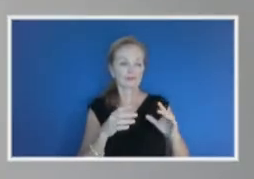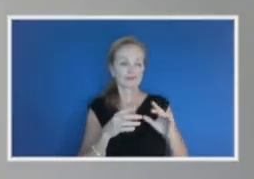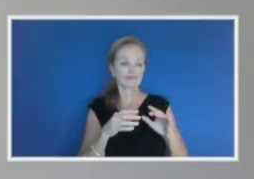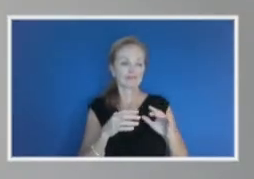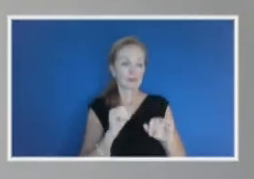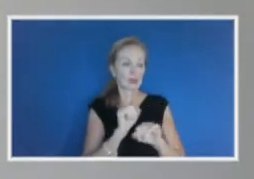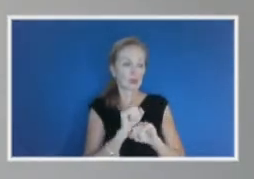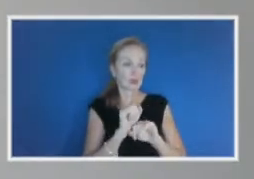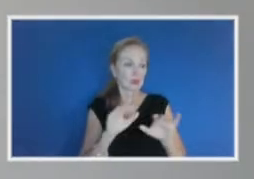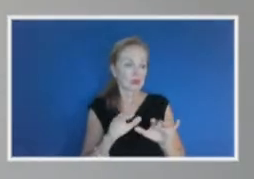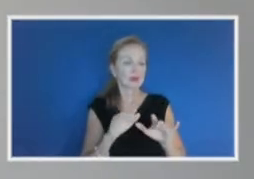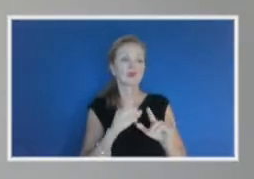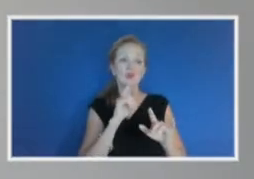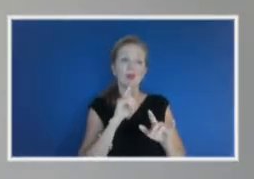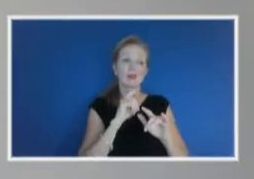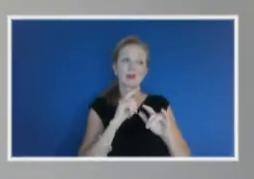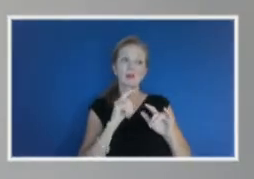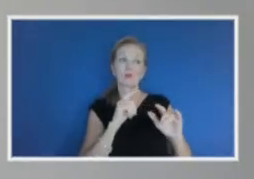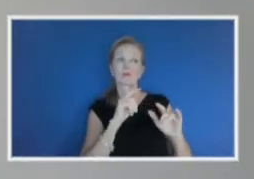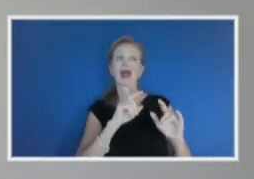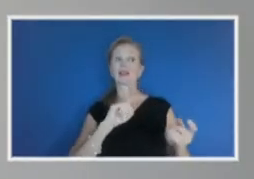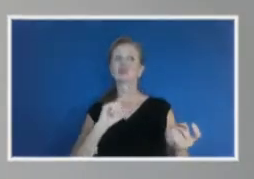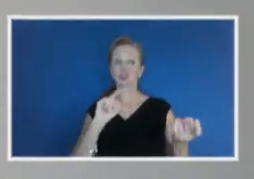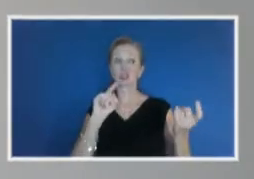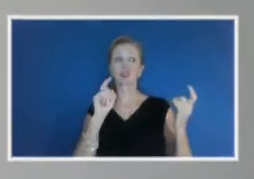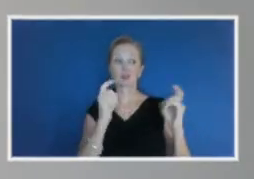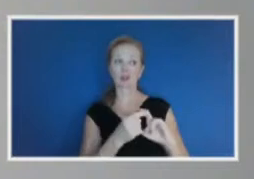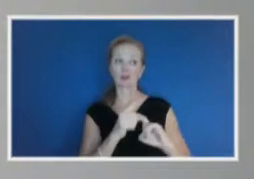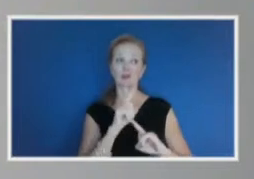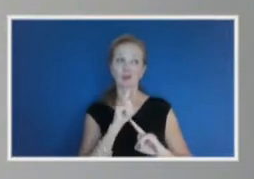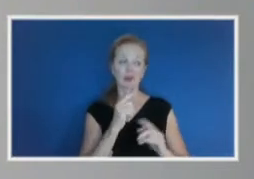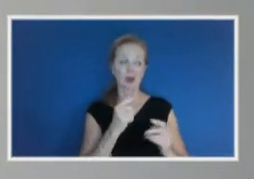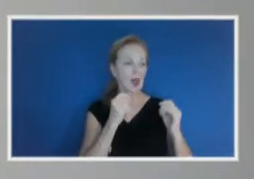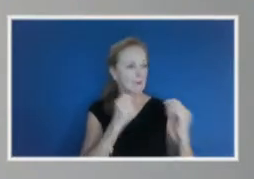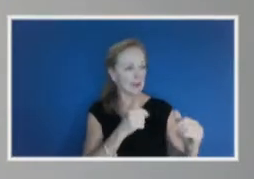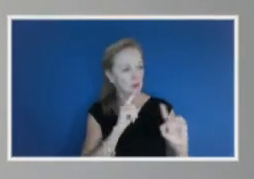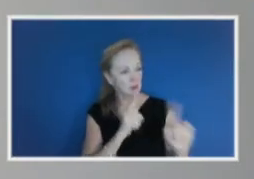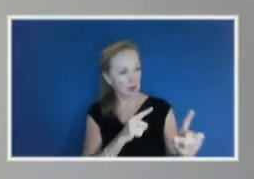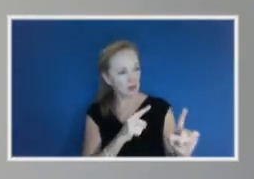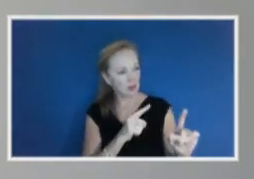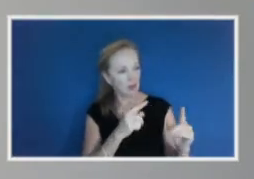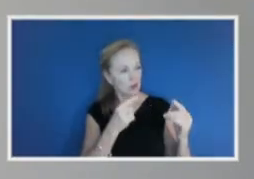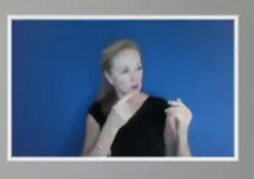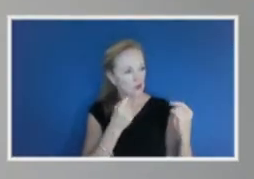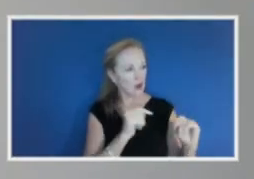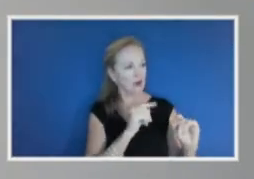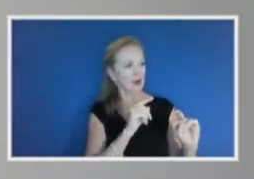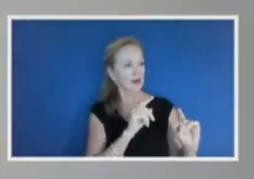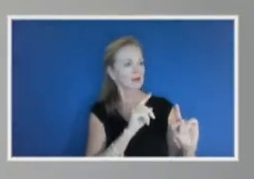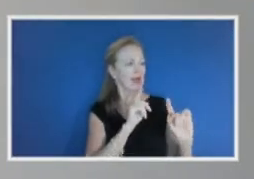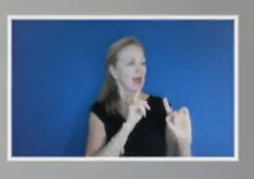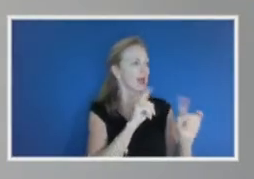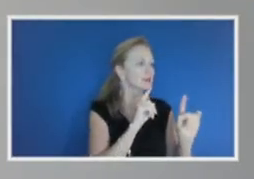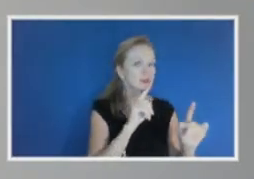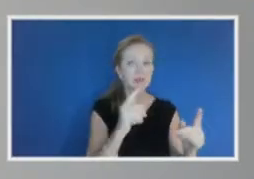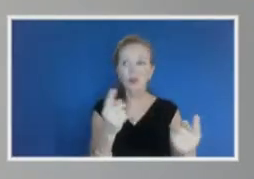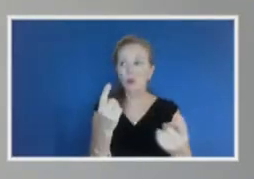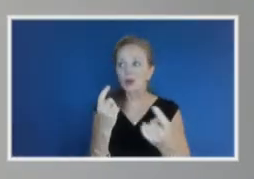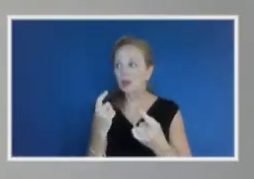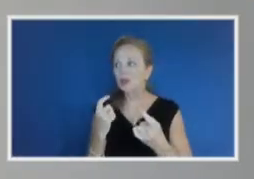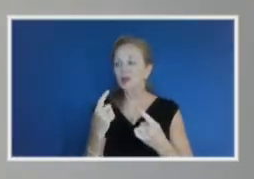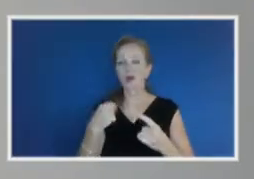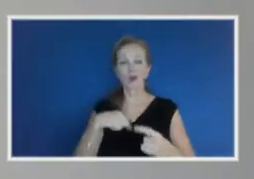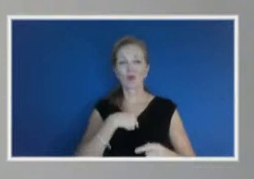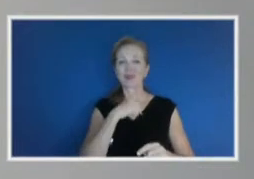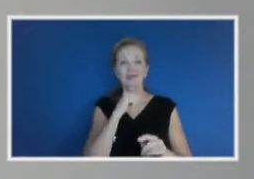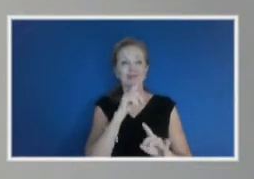an adjustment to immediate responses to try and answer questions that that we just don't have